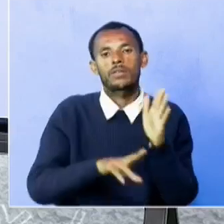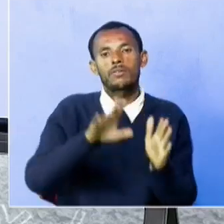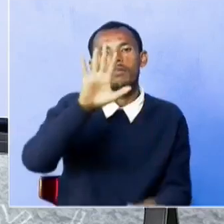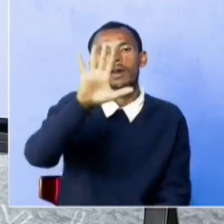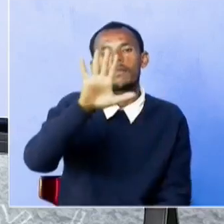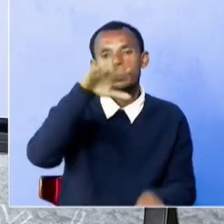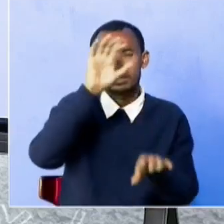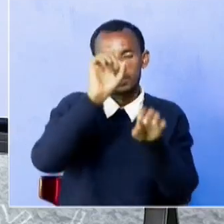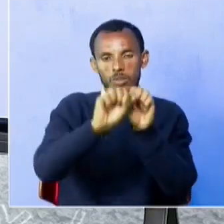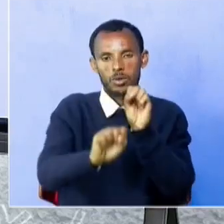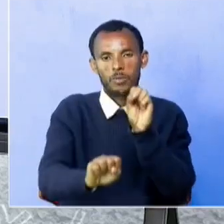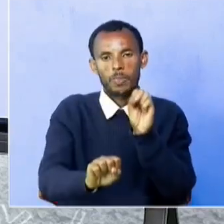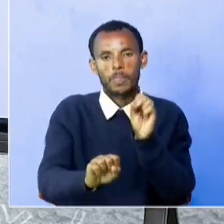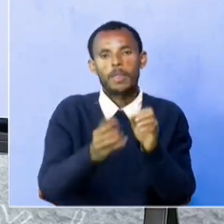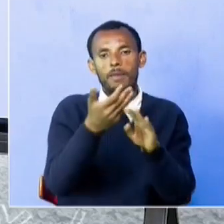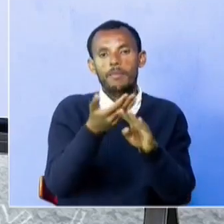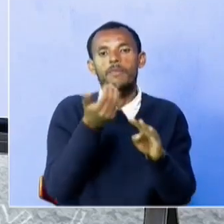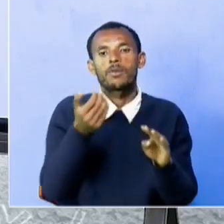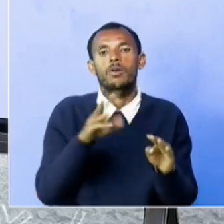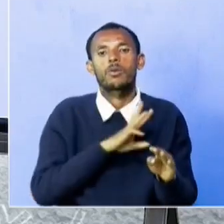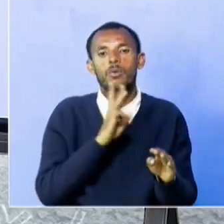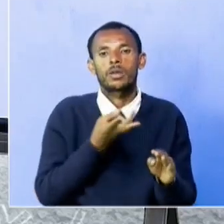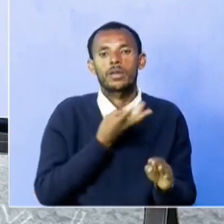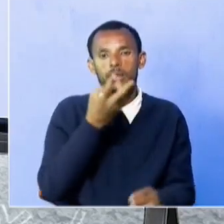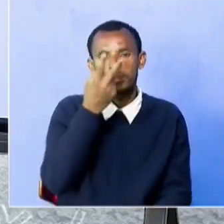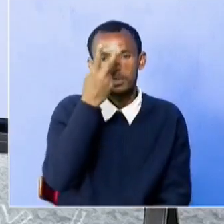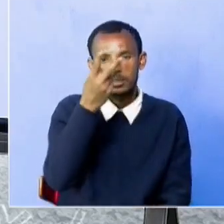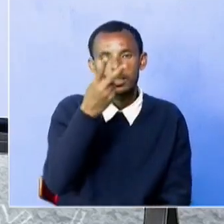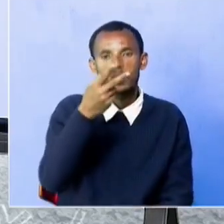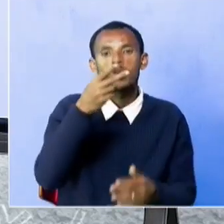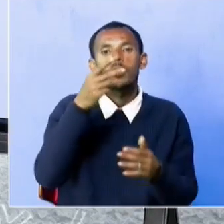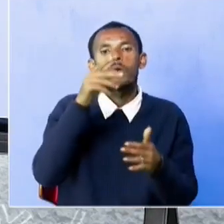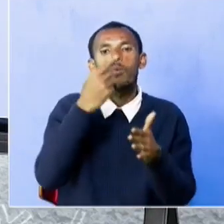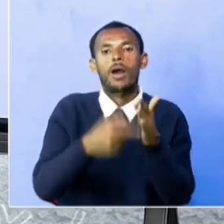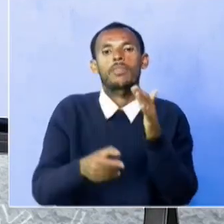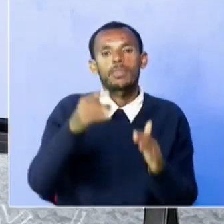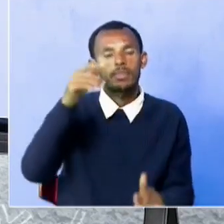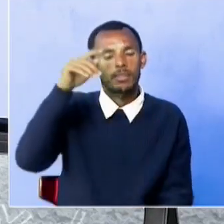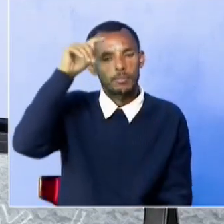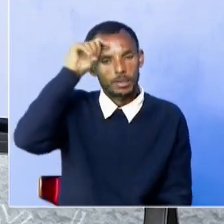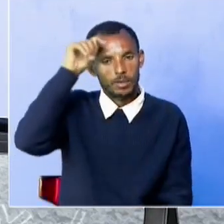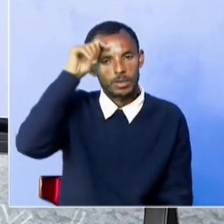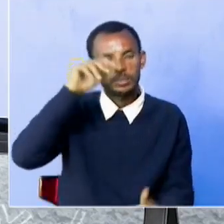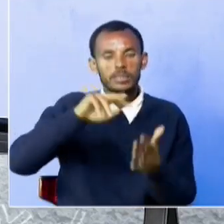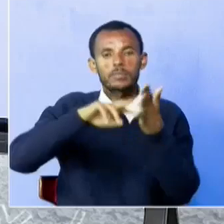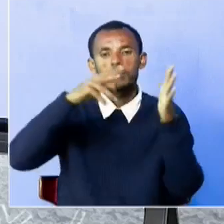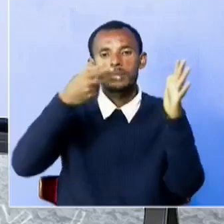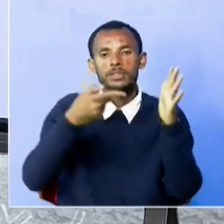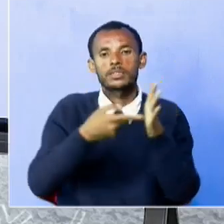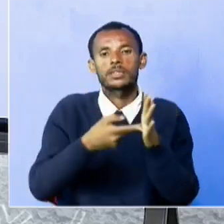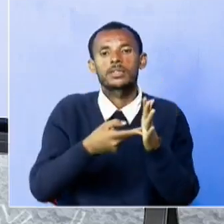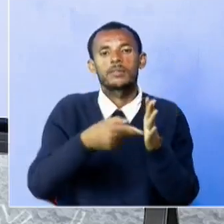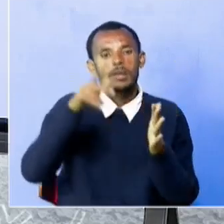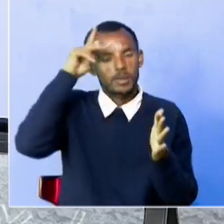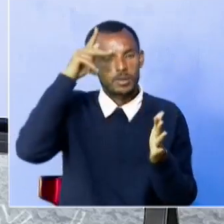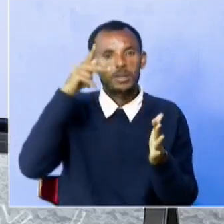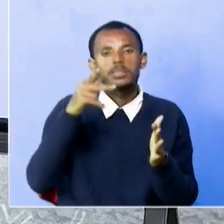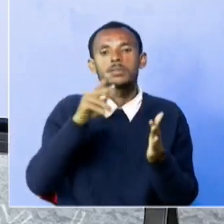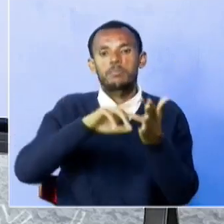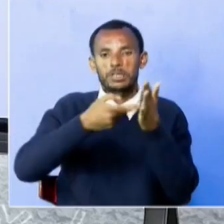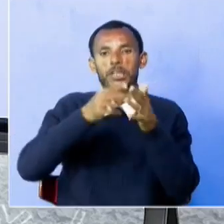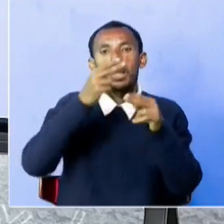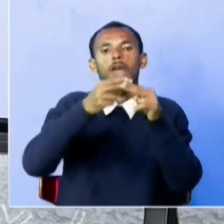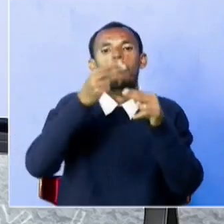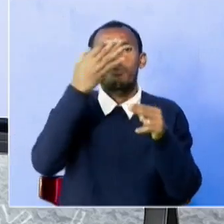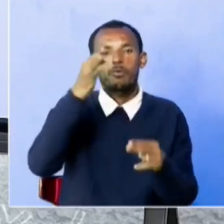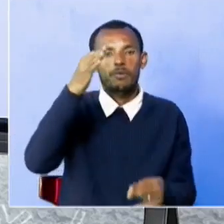So before we see what Pythagoras is saying, Pythagoras is the name of a person.